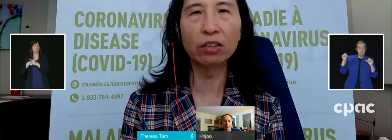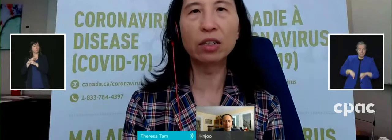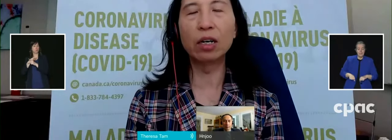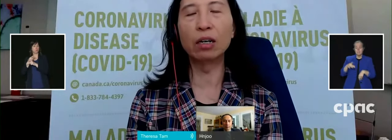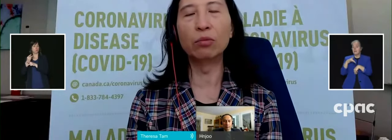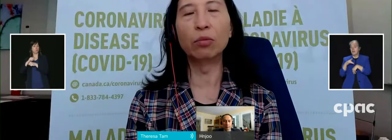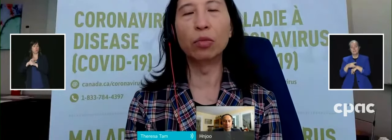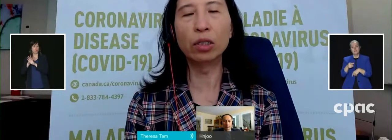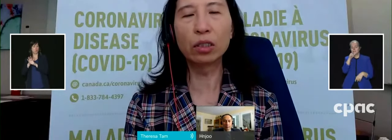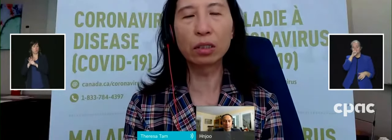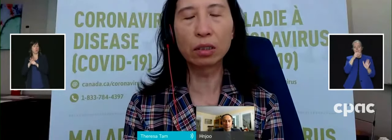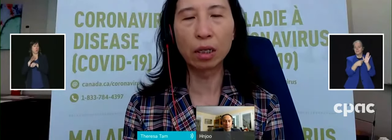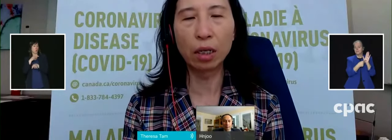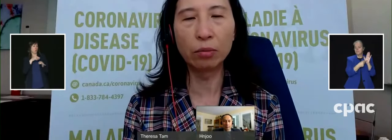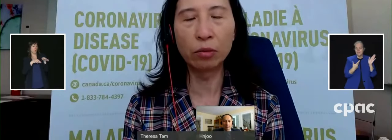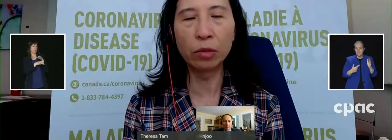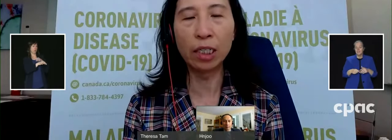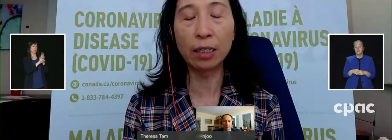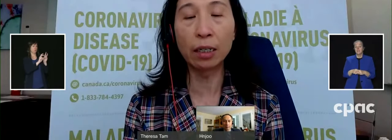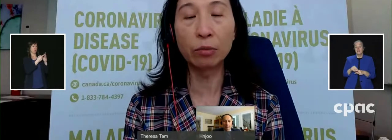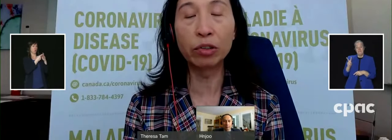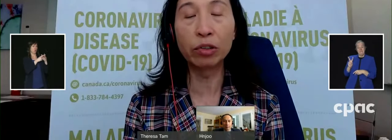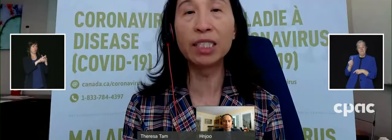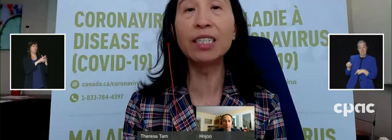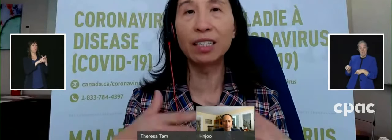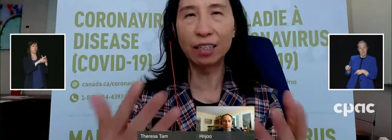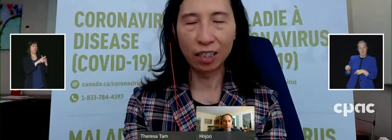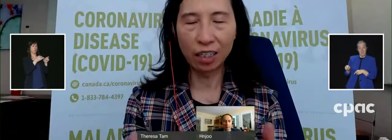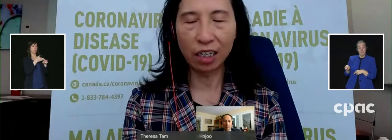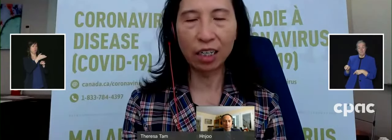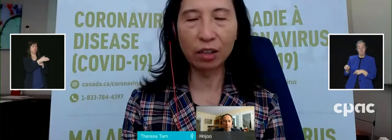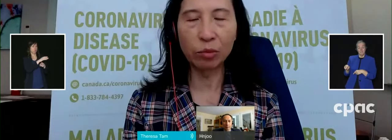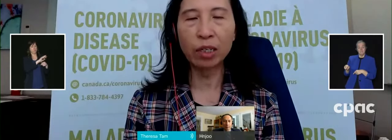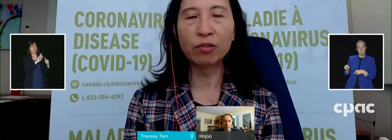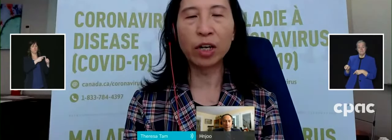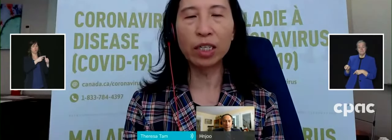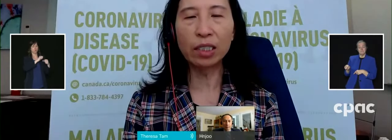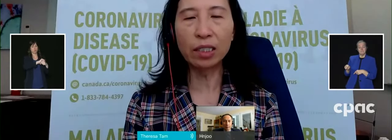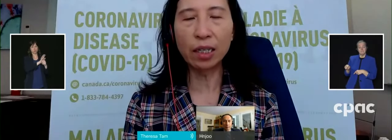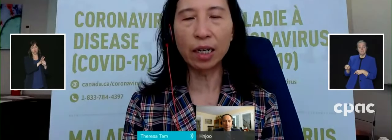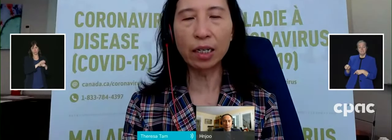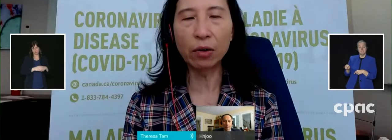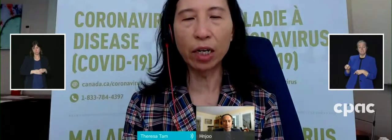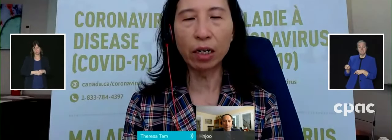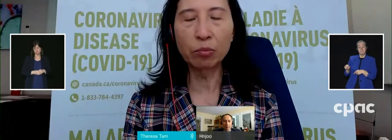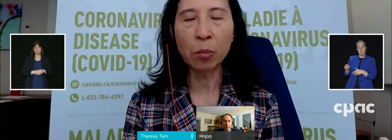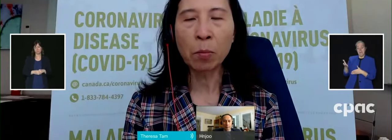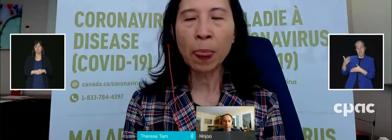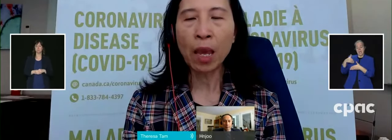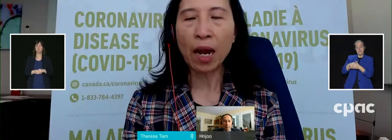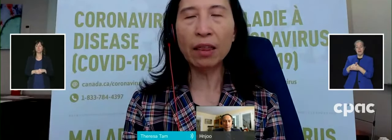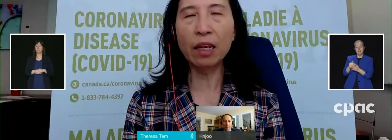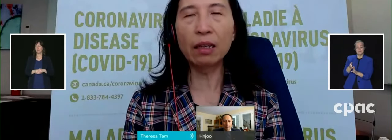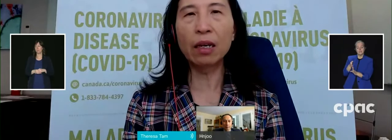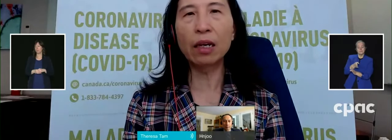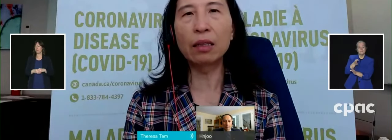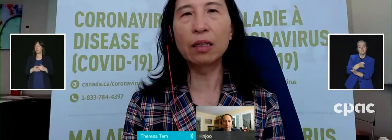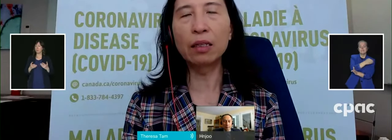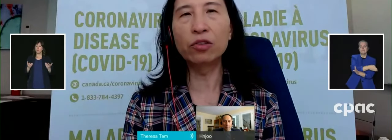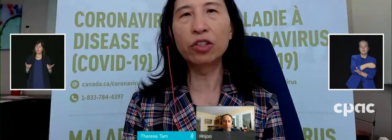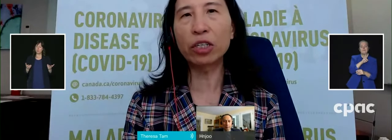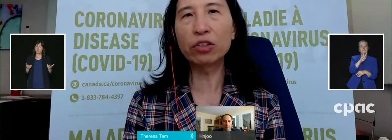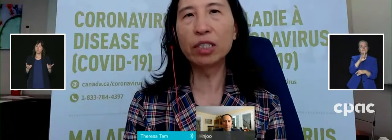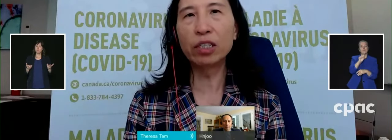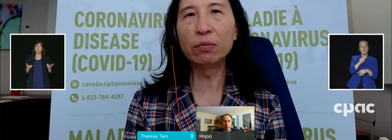or not what's the preceding viruses that are going on. I think